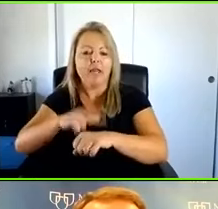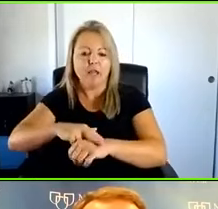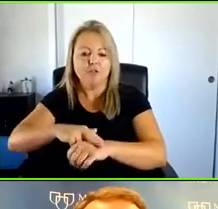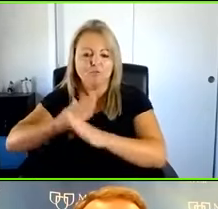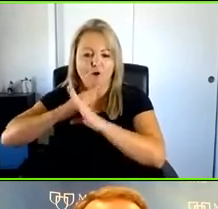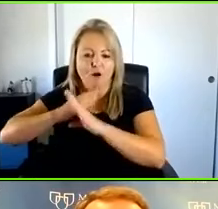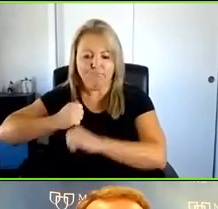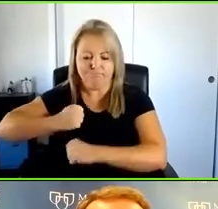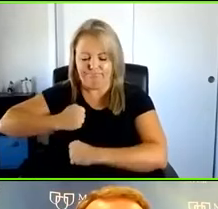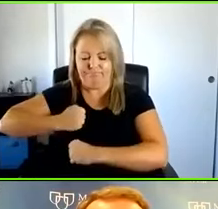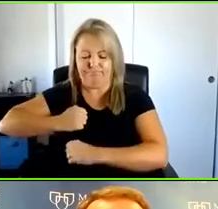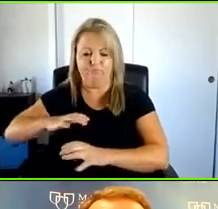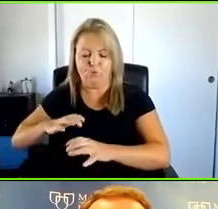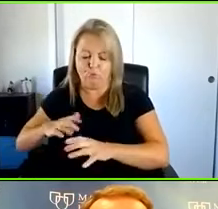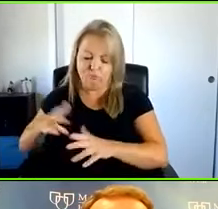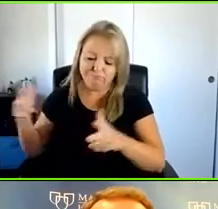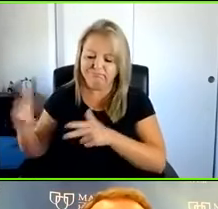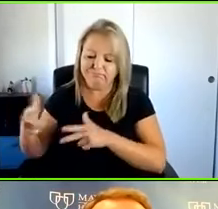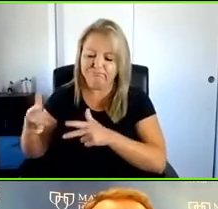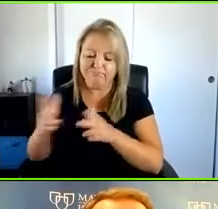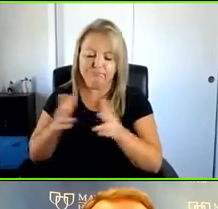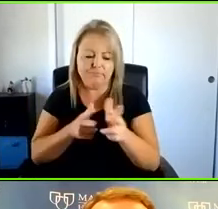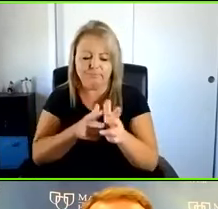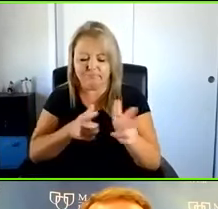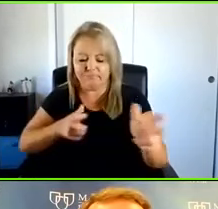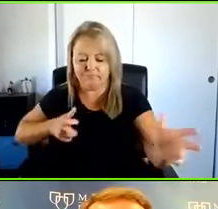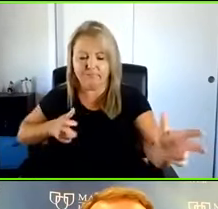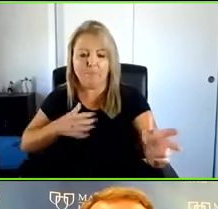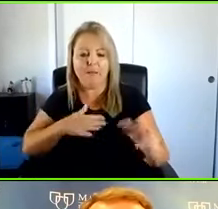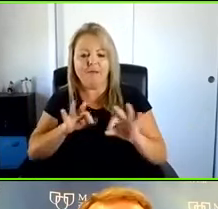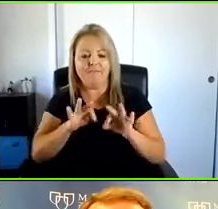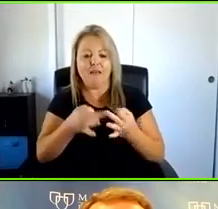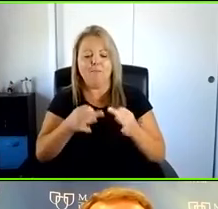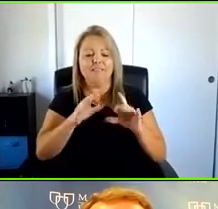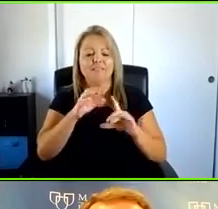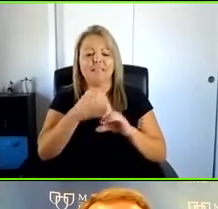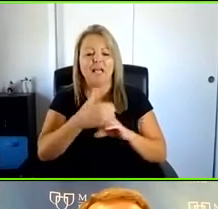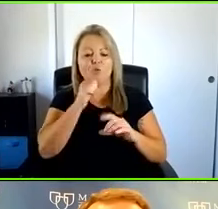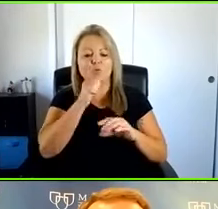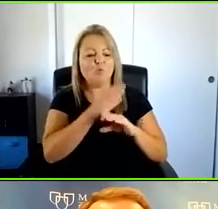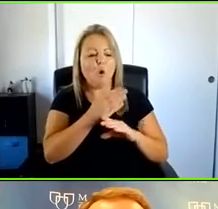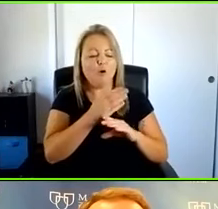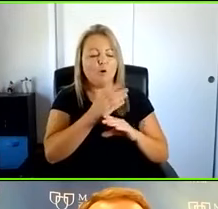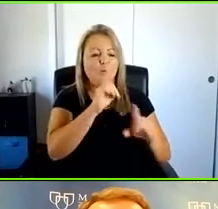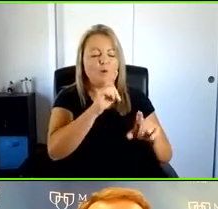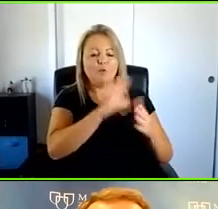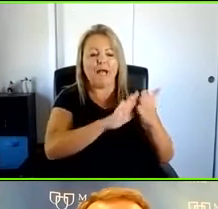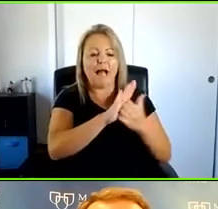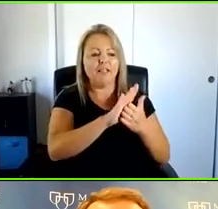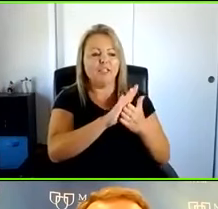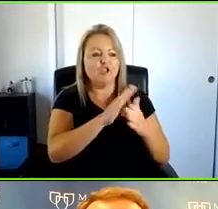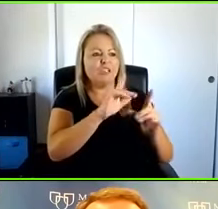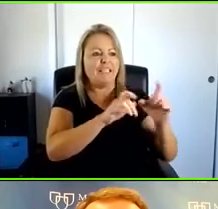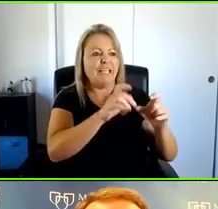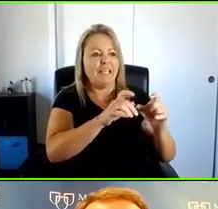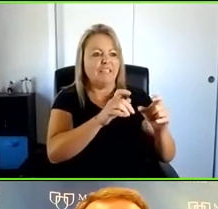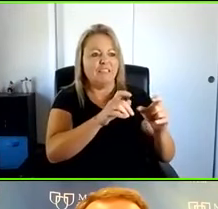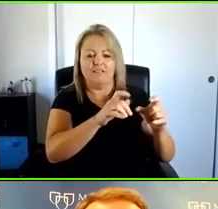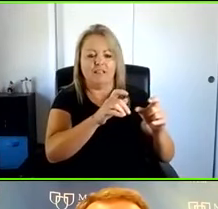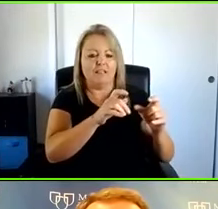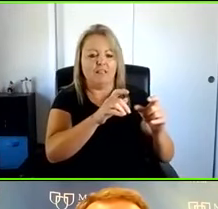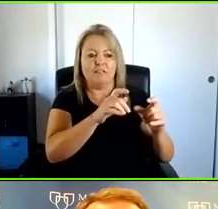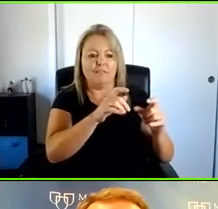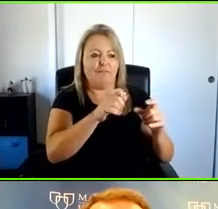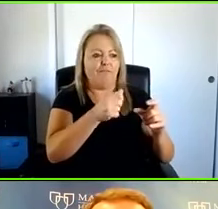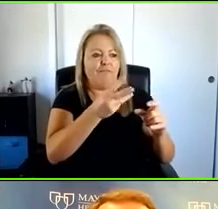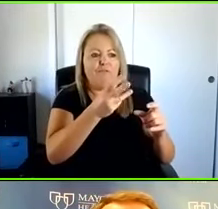may do, or in my family's case, my daughter went to college and they tested a few thousand college students in